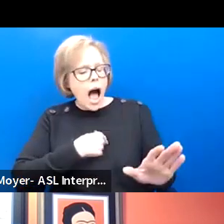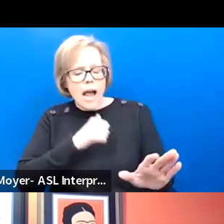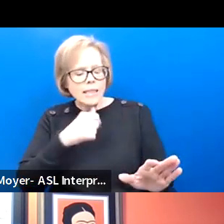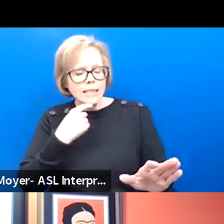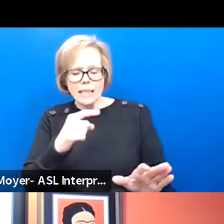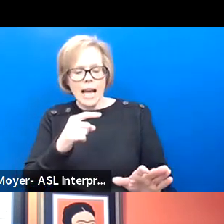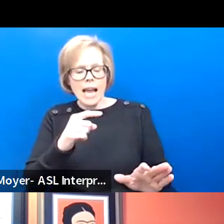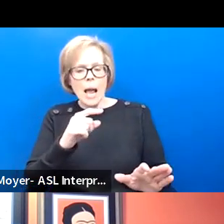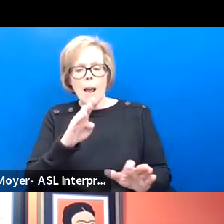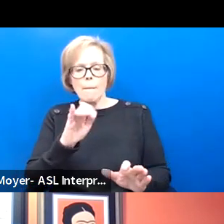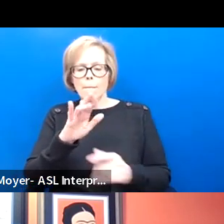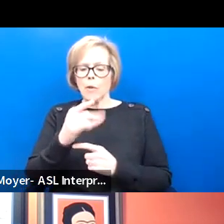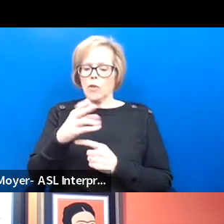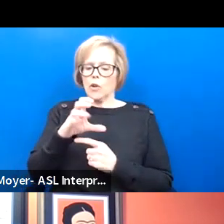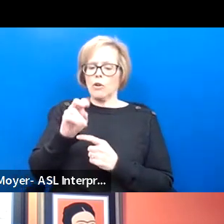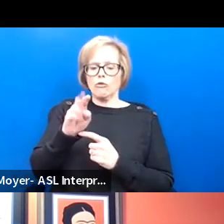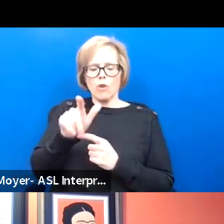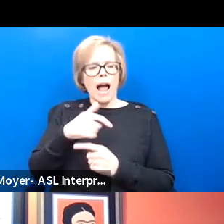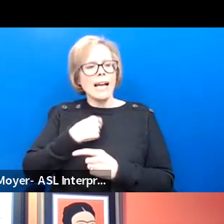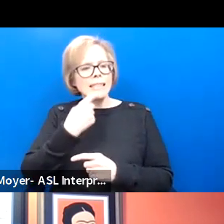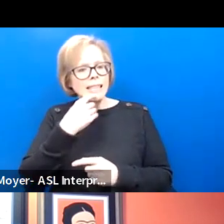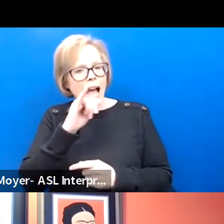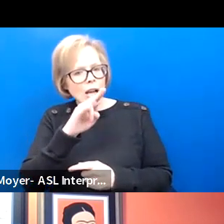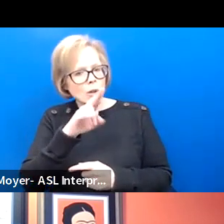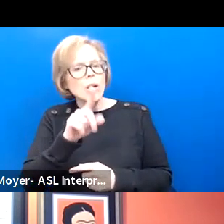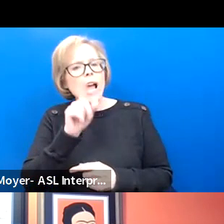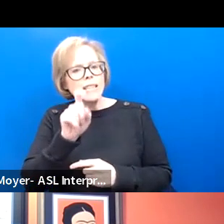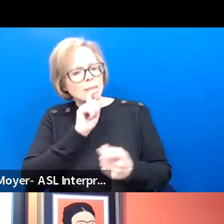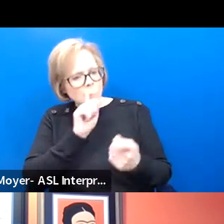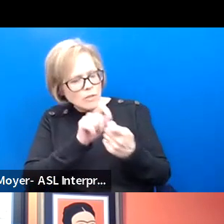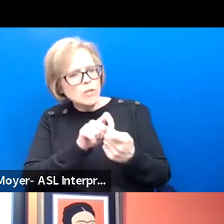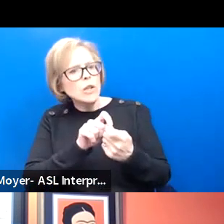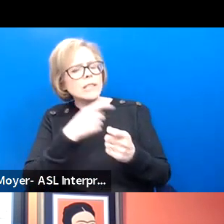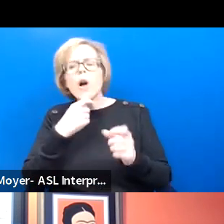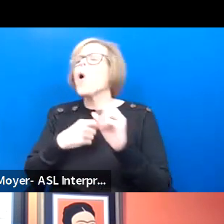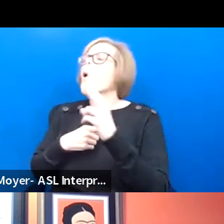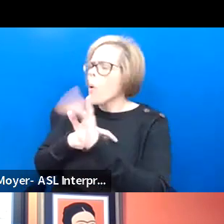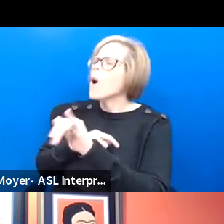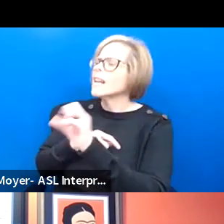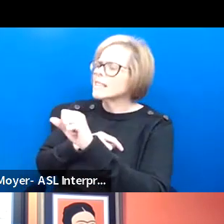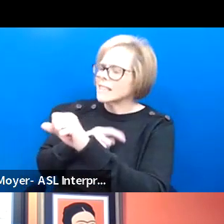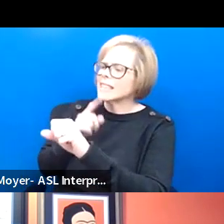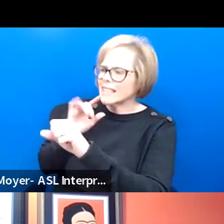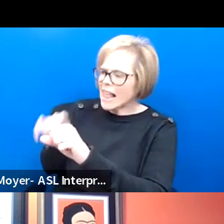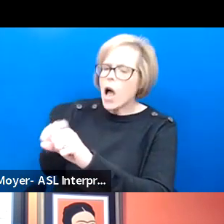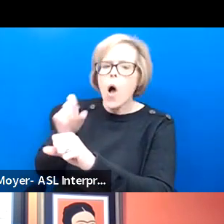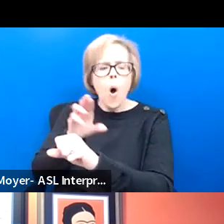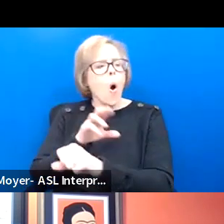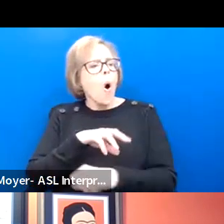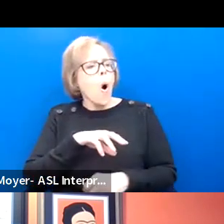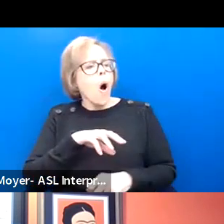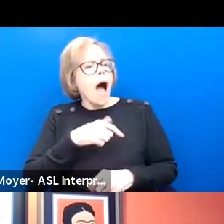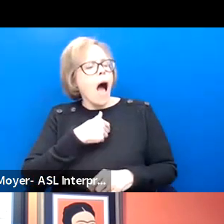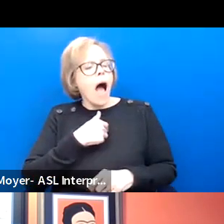said the IUD, and it's very particular and that you say it just like that, that they will say, oh, yes, okay, yes, and it's that. Or I had a